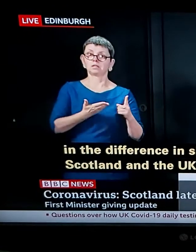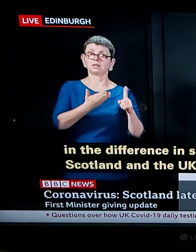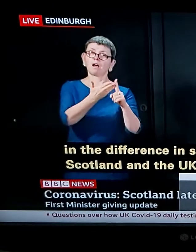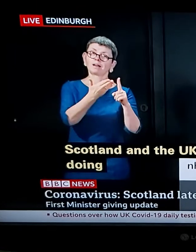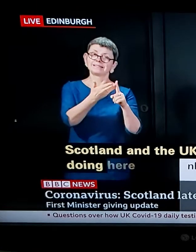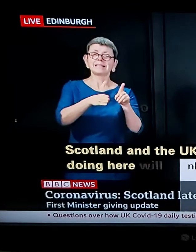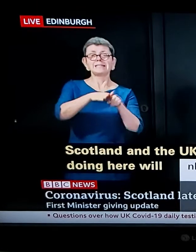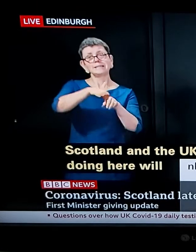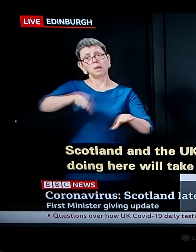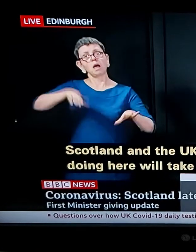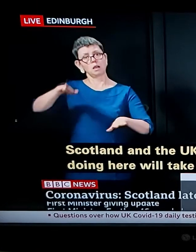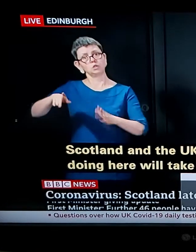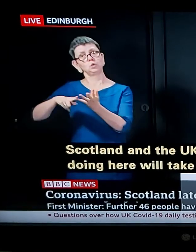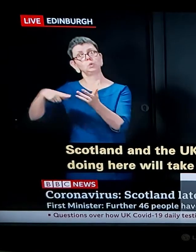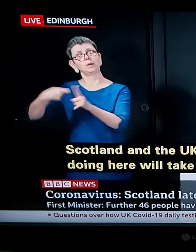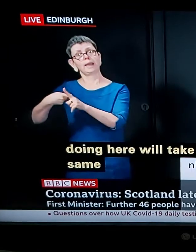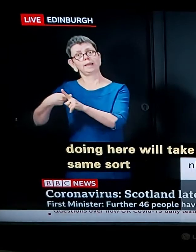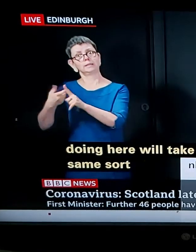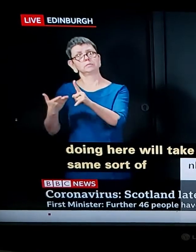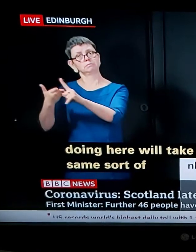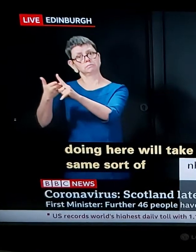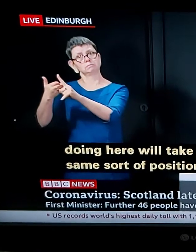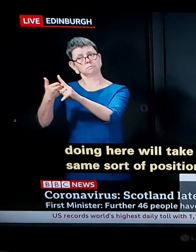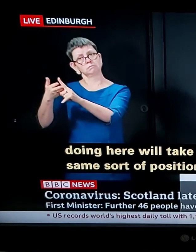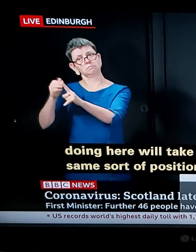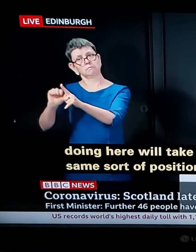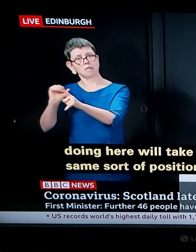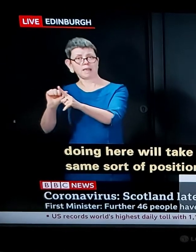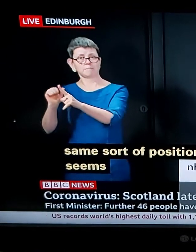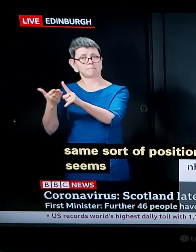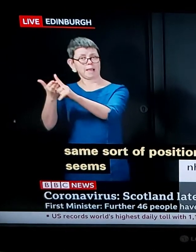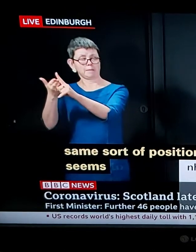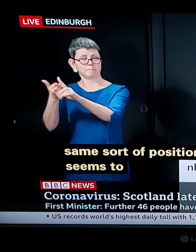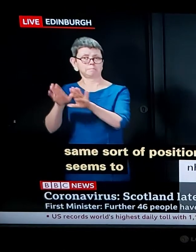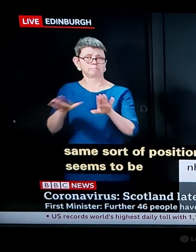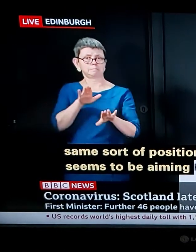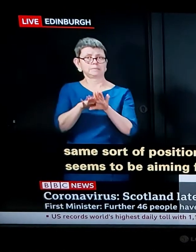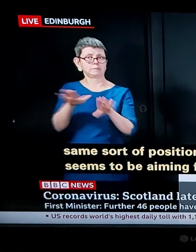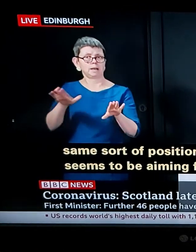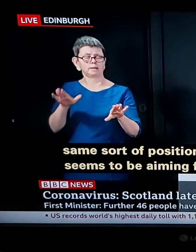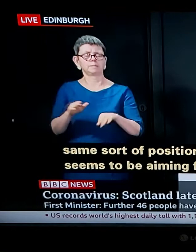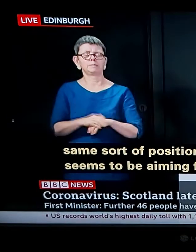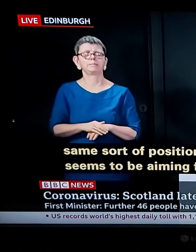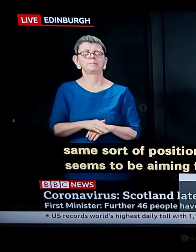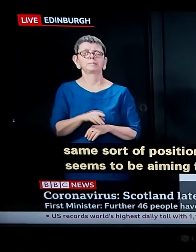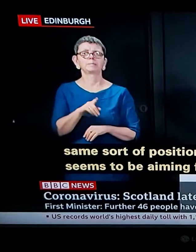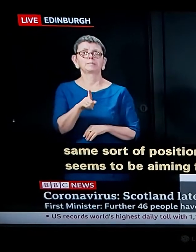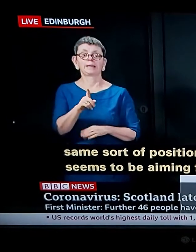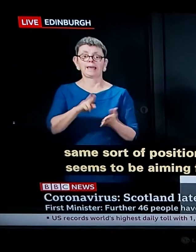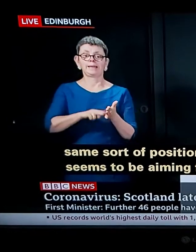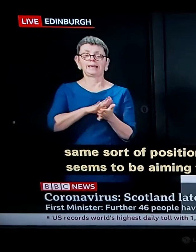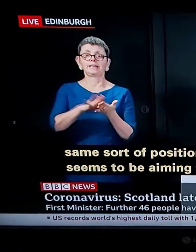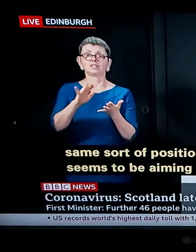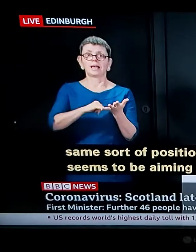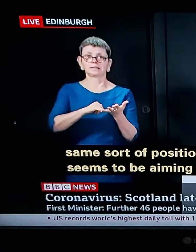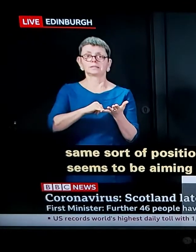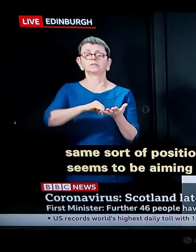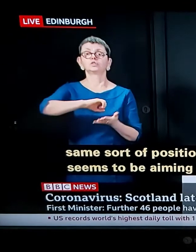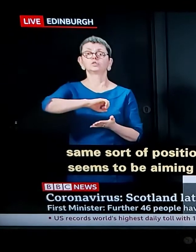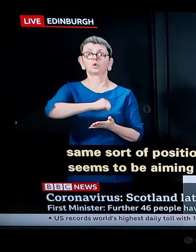sort of position that the UK seems to be aiming for. We are increasing NHS Scotland's